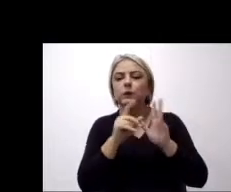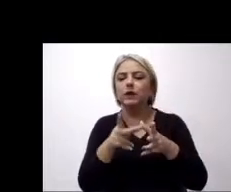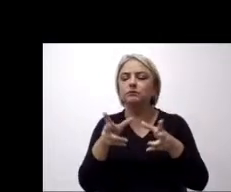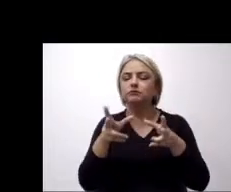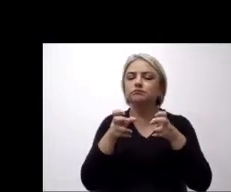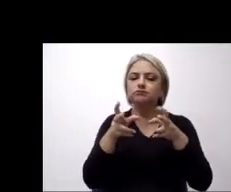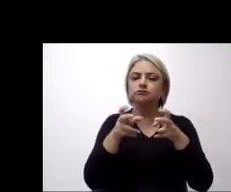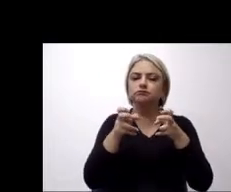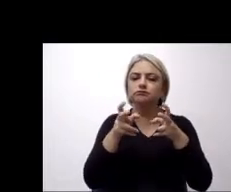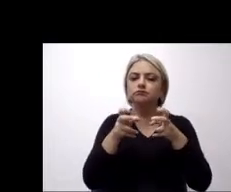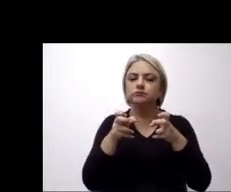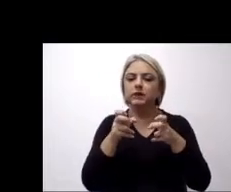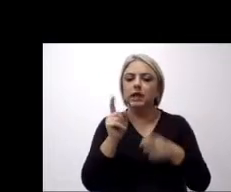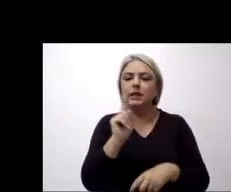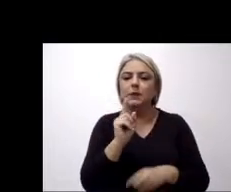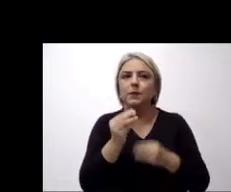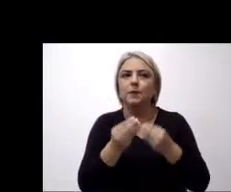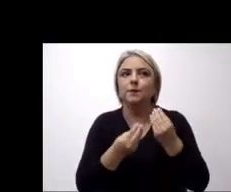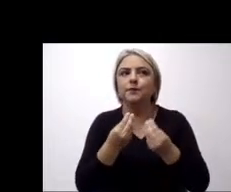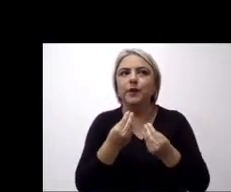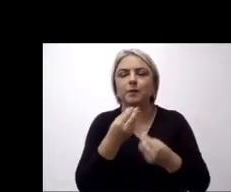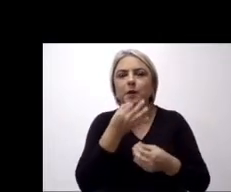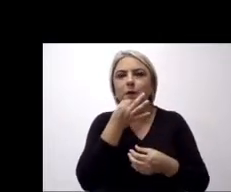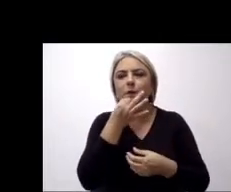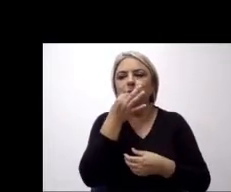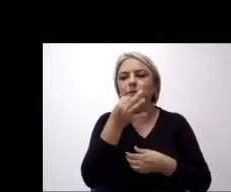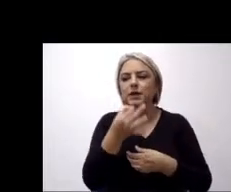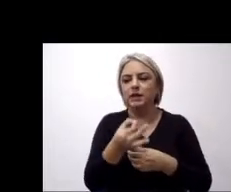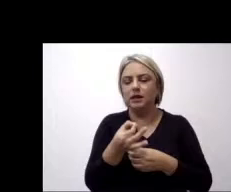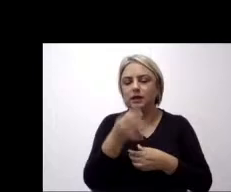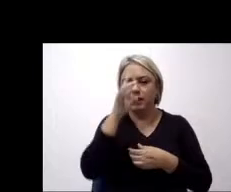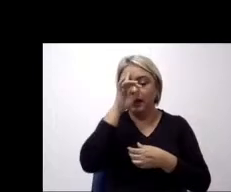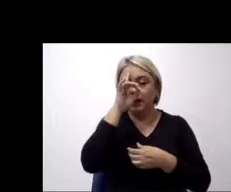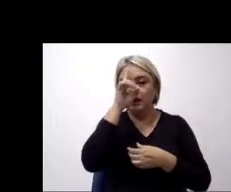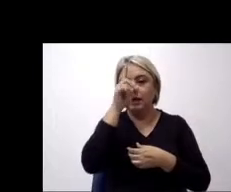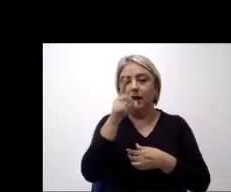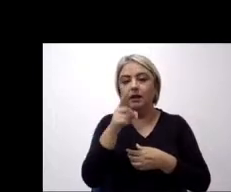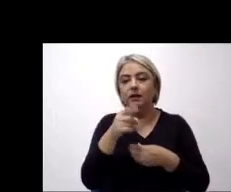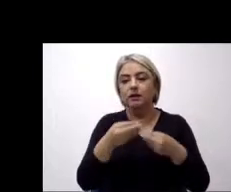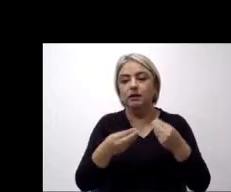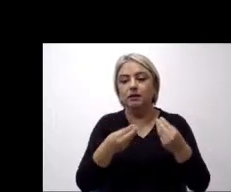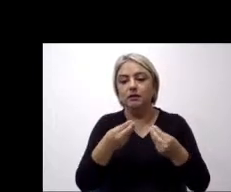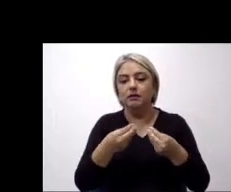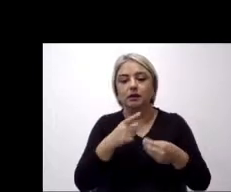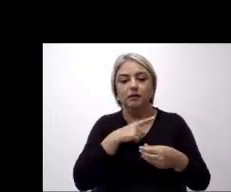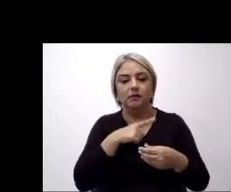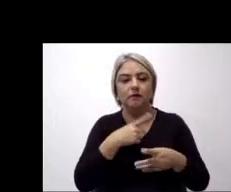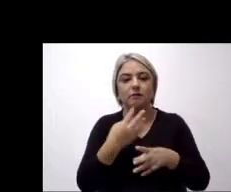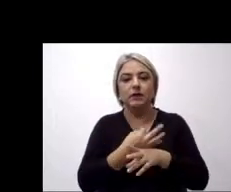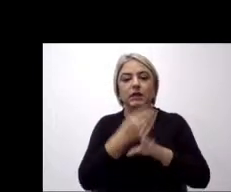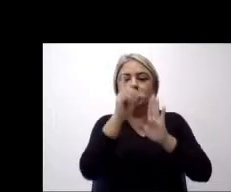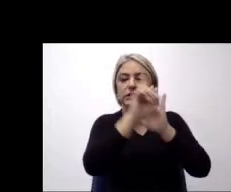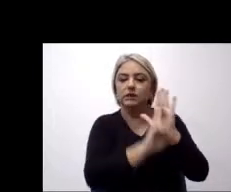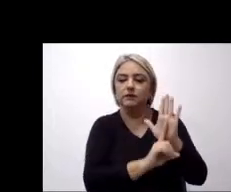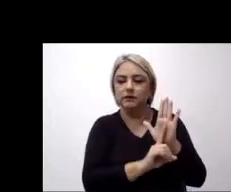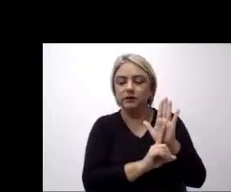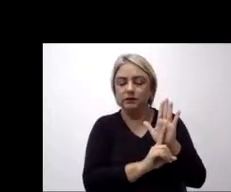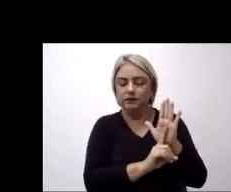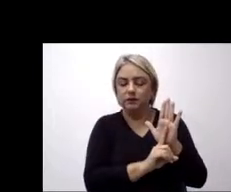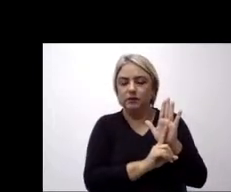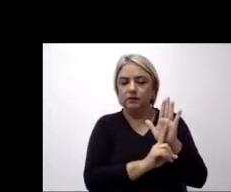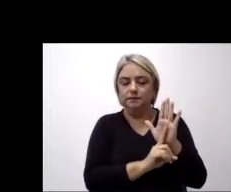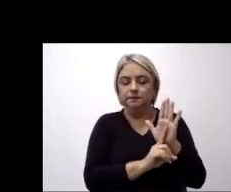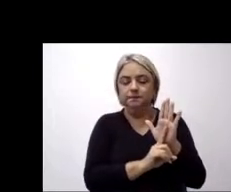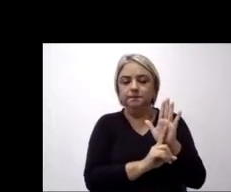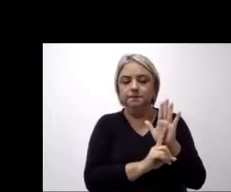with the idea that the researcher try to define it himself or herself with like